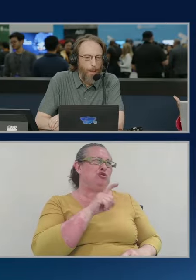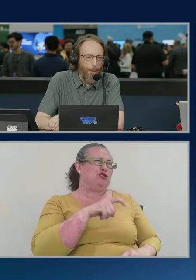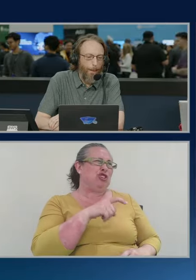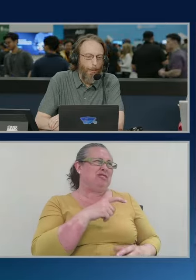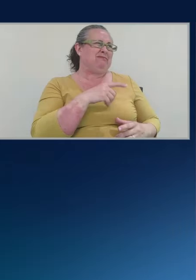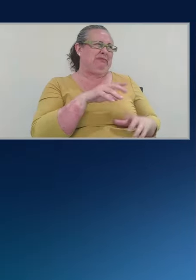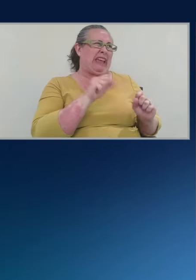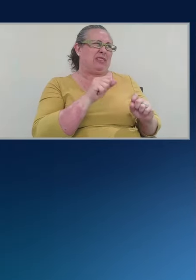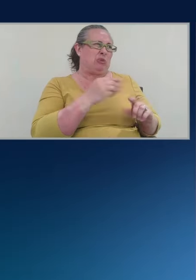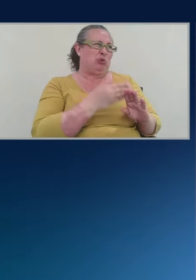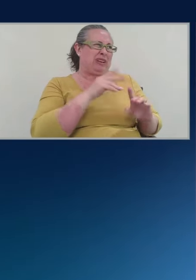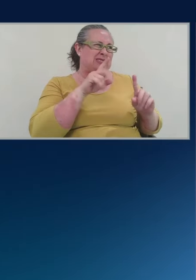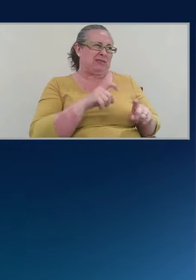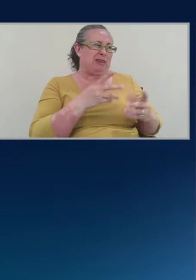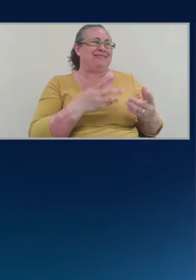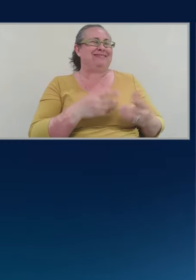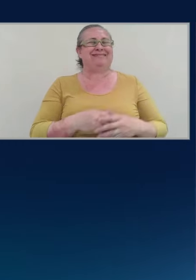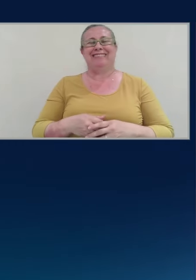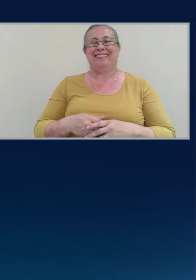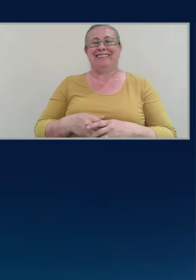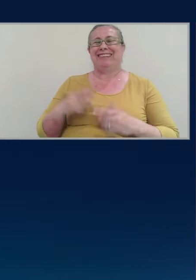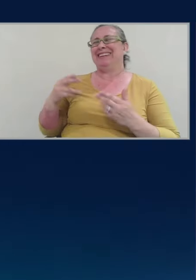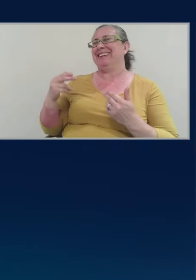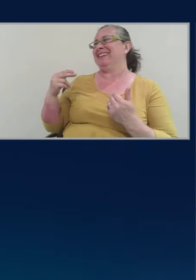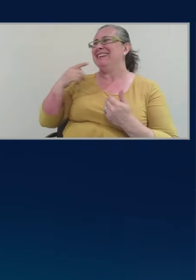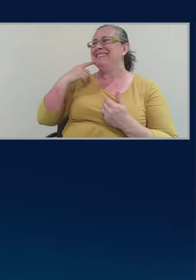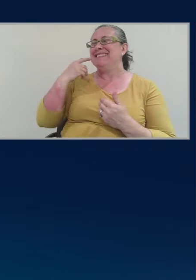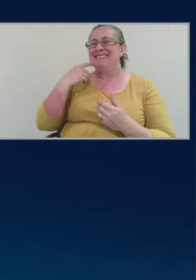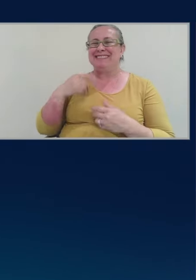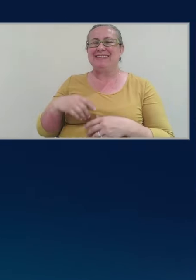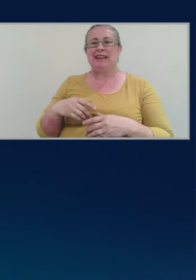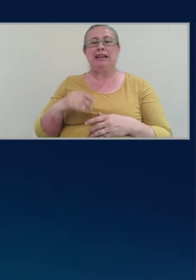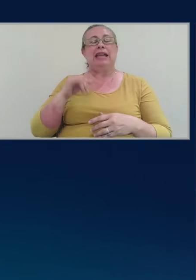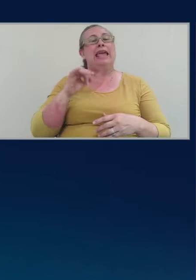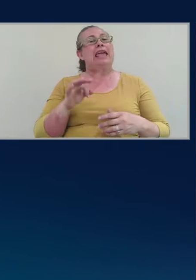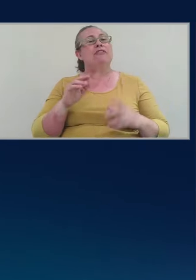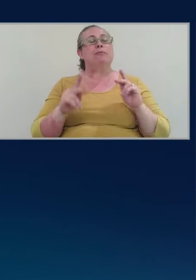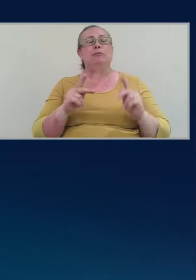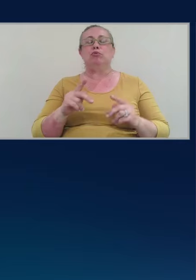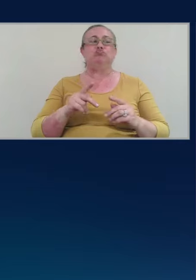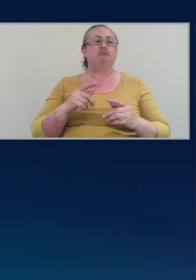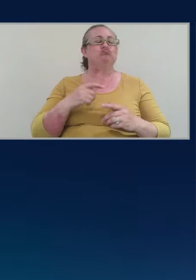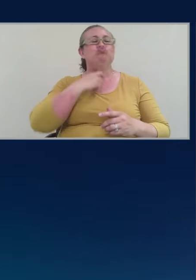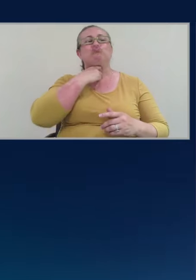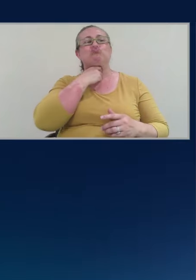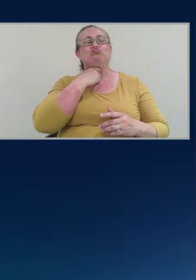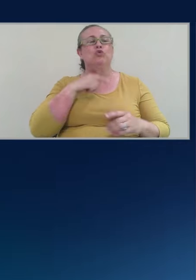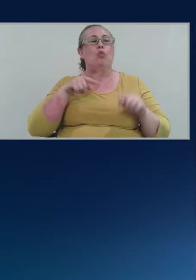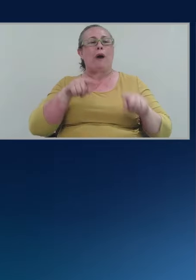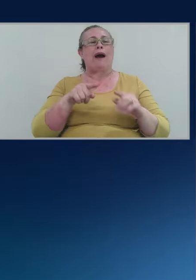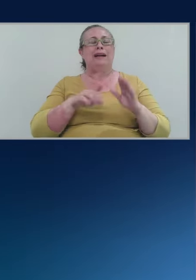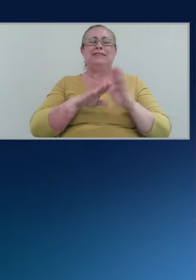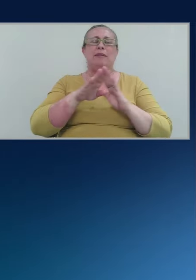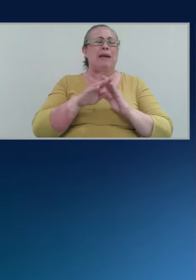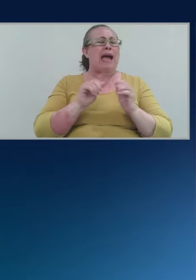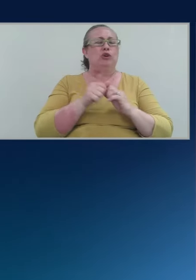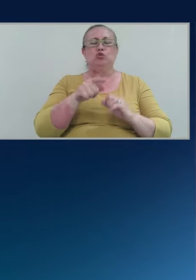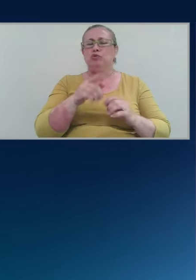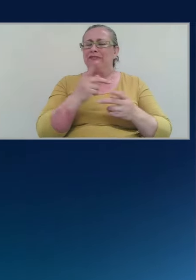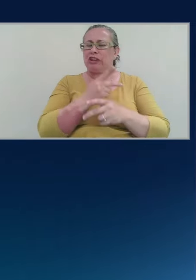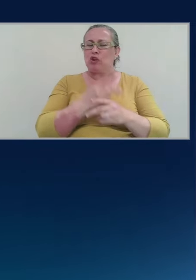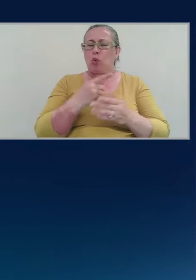What are some of the things that are asked? Andy, I'm really curious about, as you're developing this, how did you figure out the things that needed to